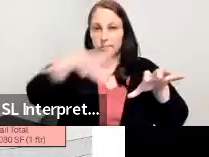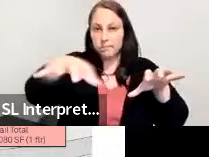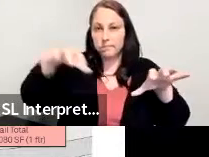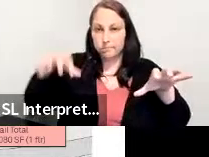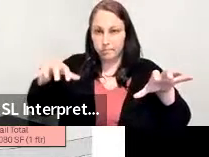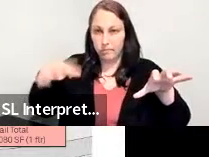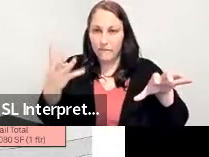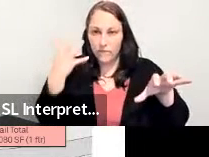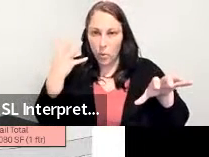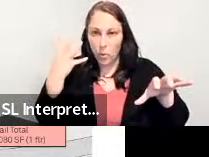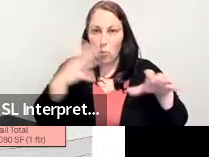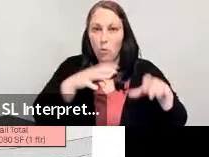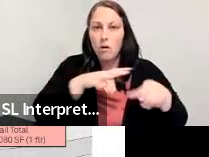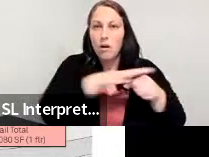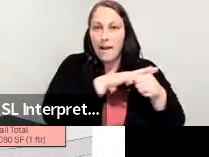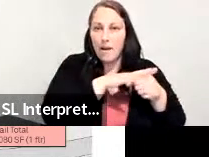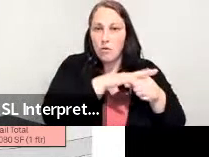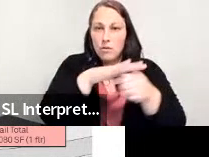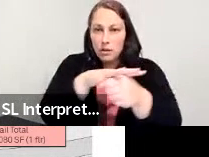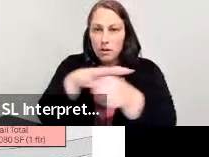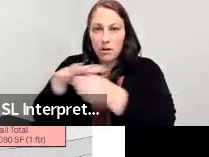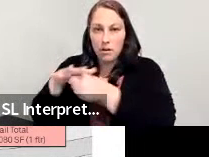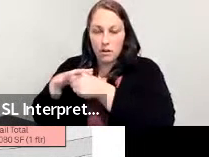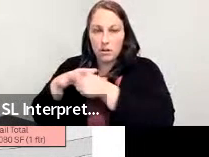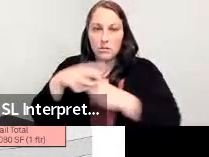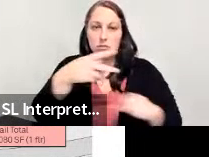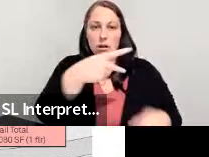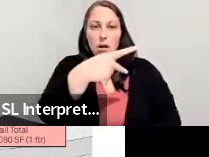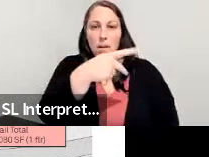1 approval. That's parcel 3,